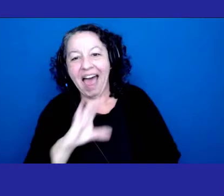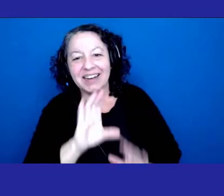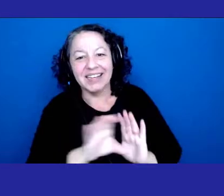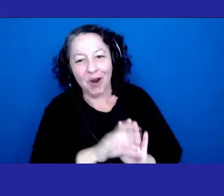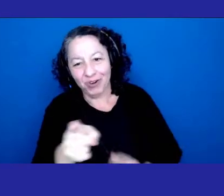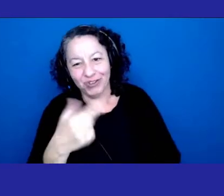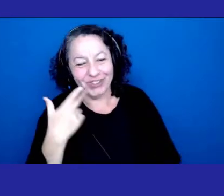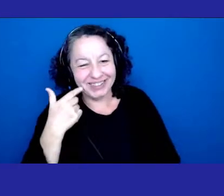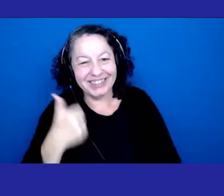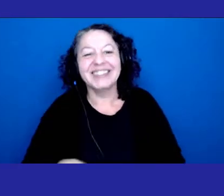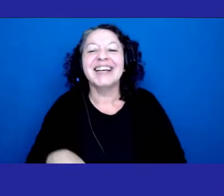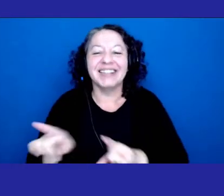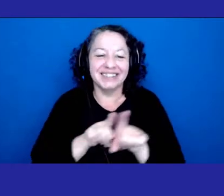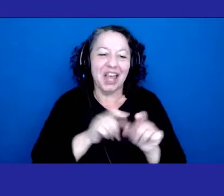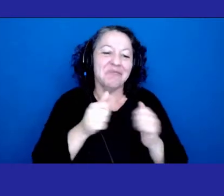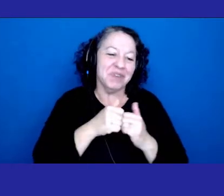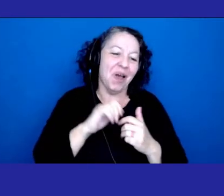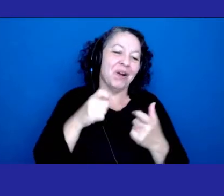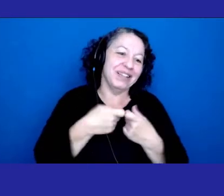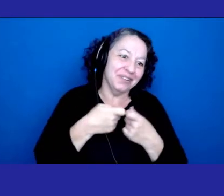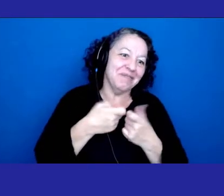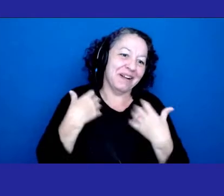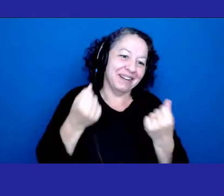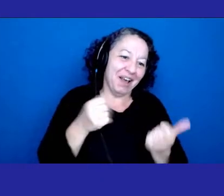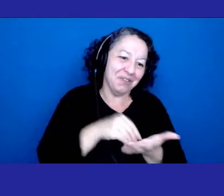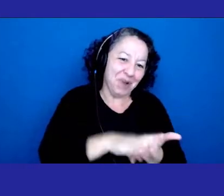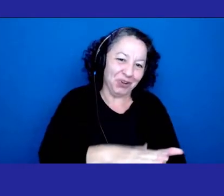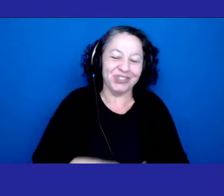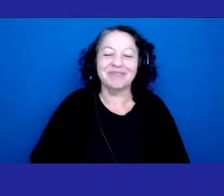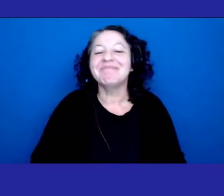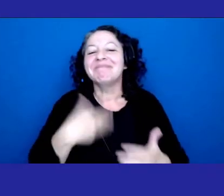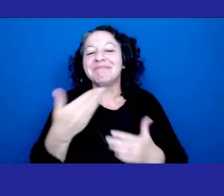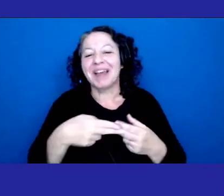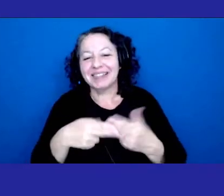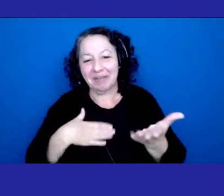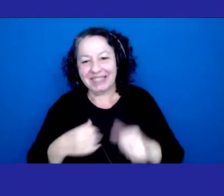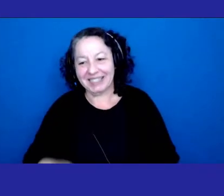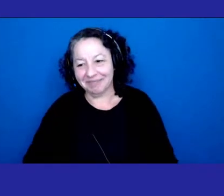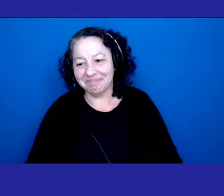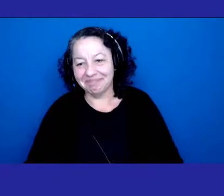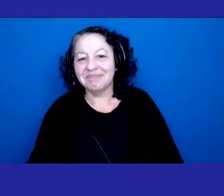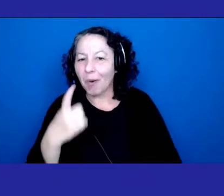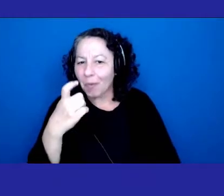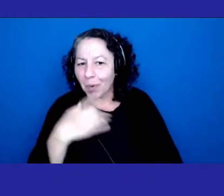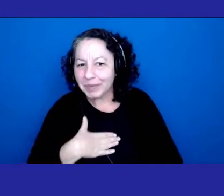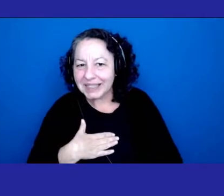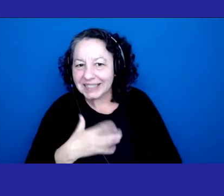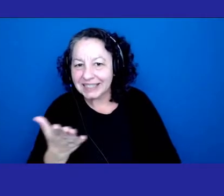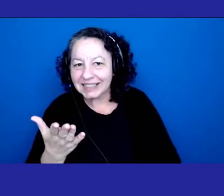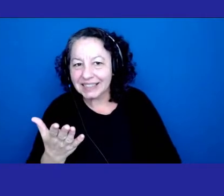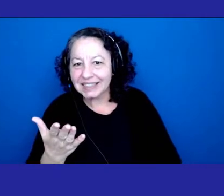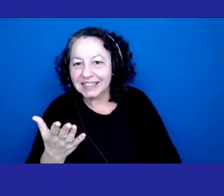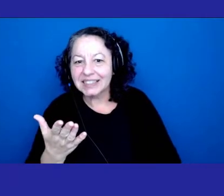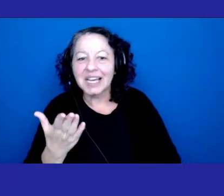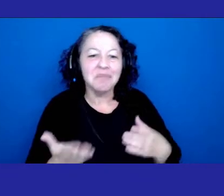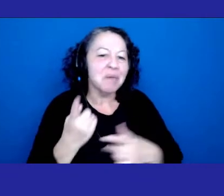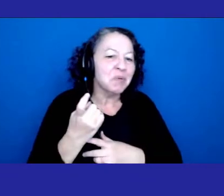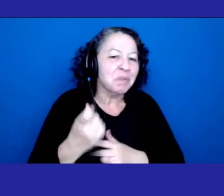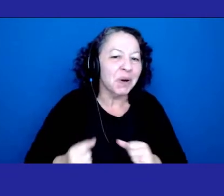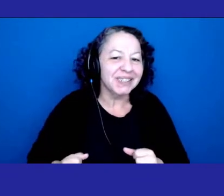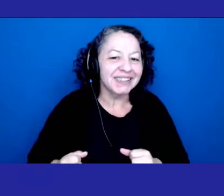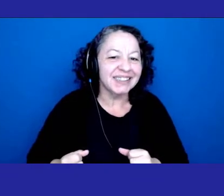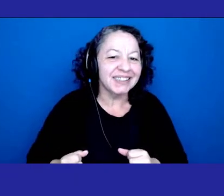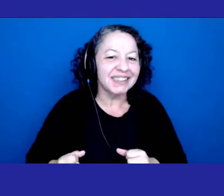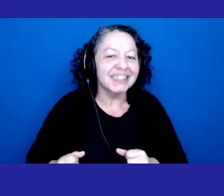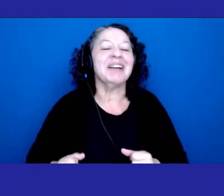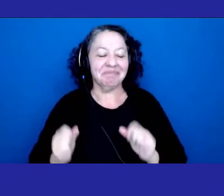record. We can move to the next slide. And one more, please. And maybe one more.